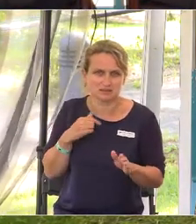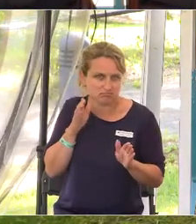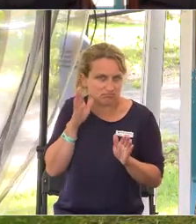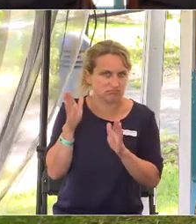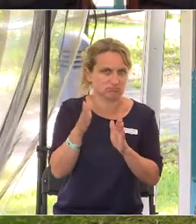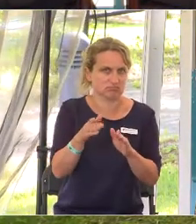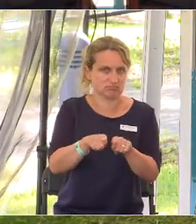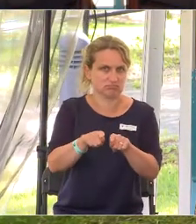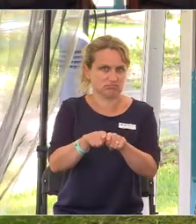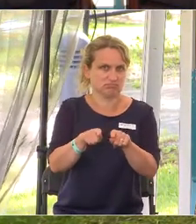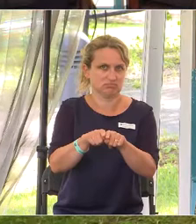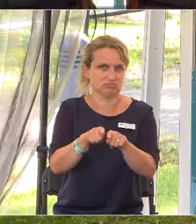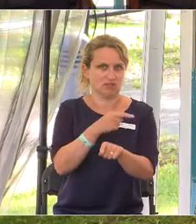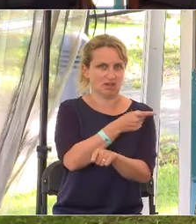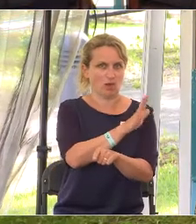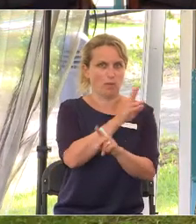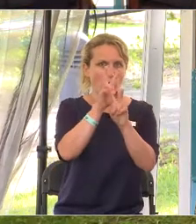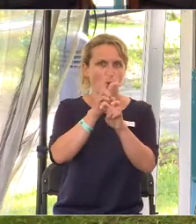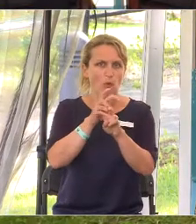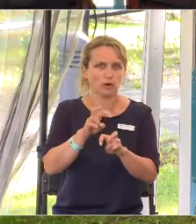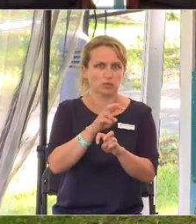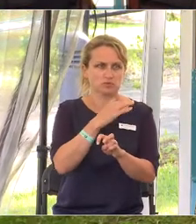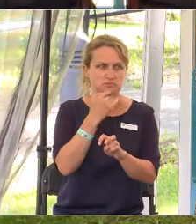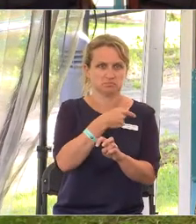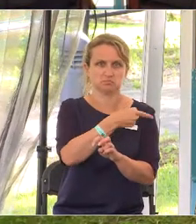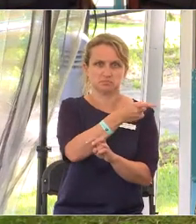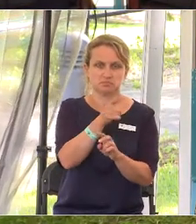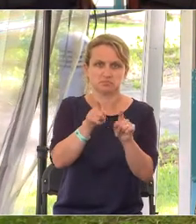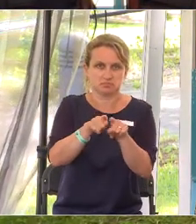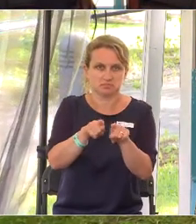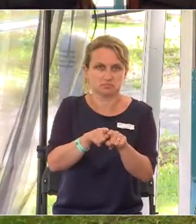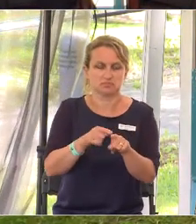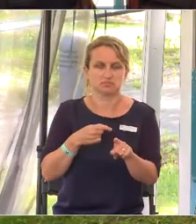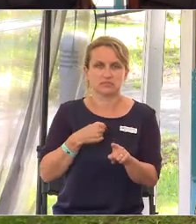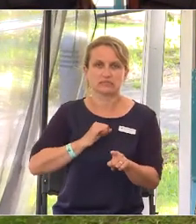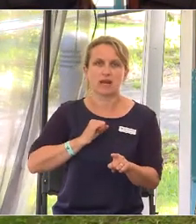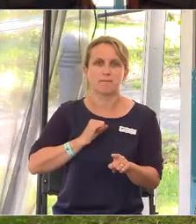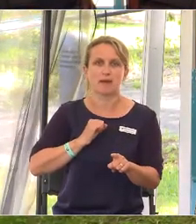lot of your research here. I'm going to come back to